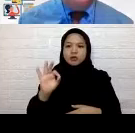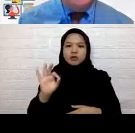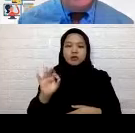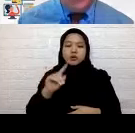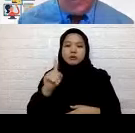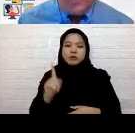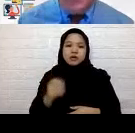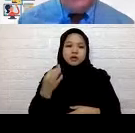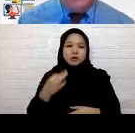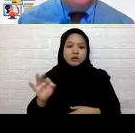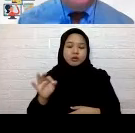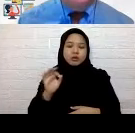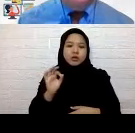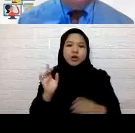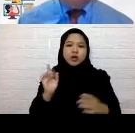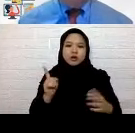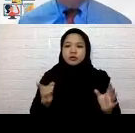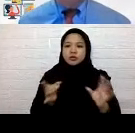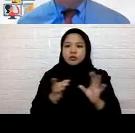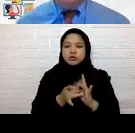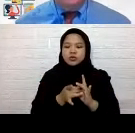these age-old concepts.